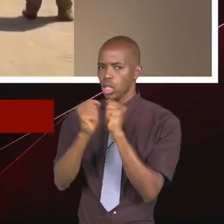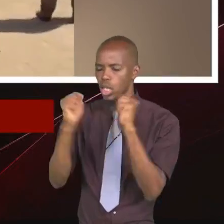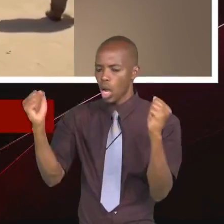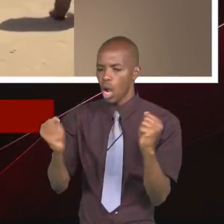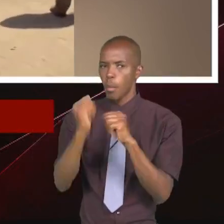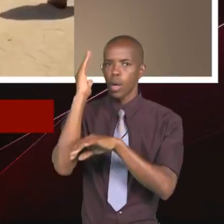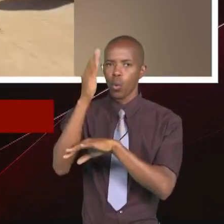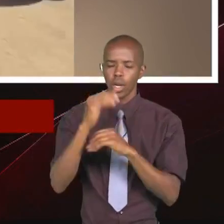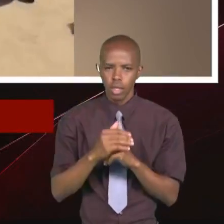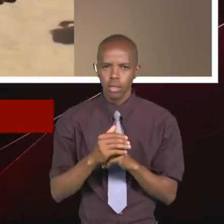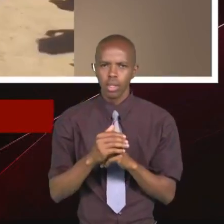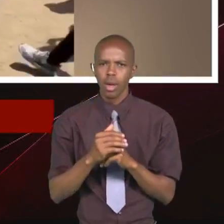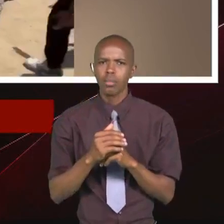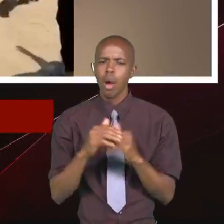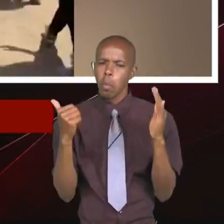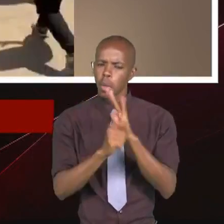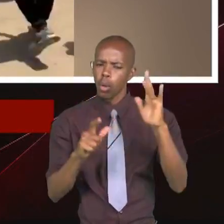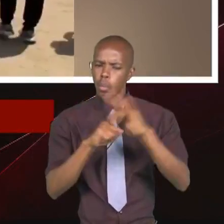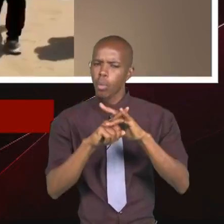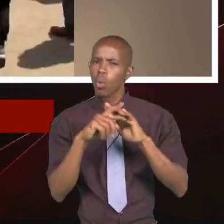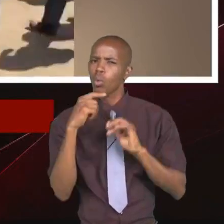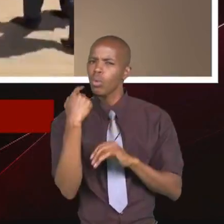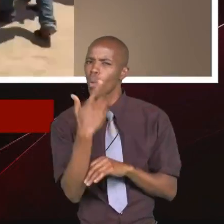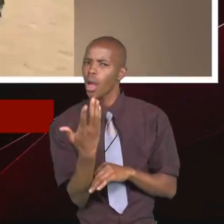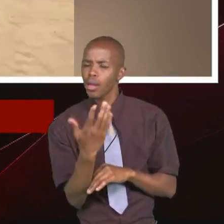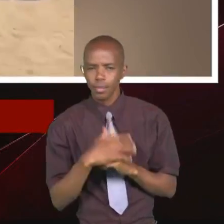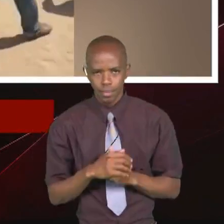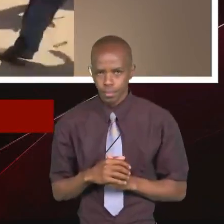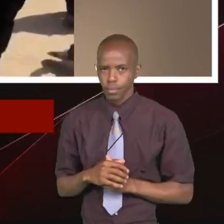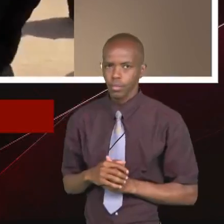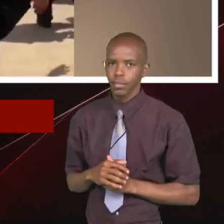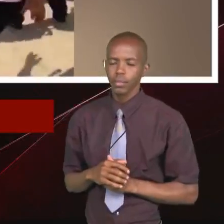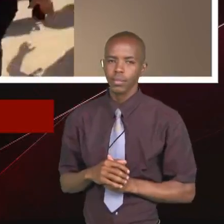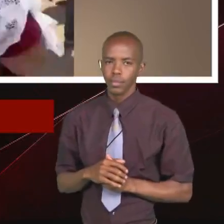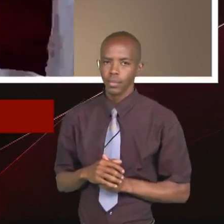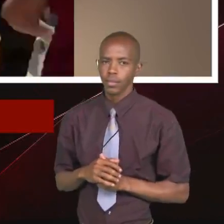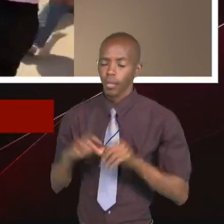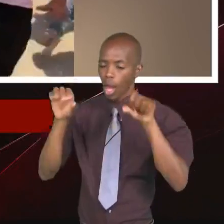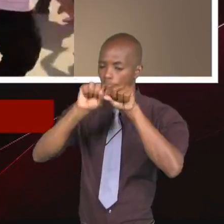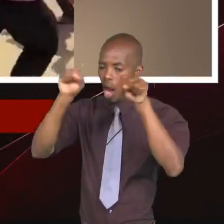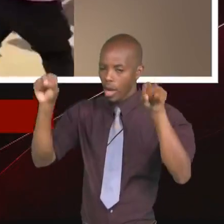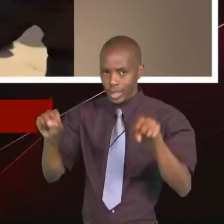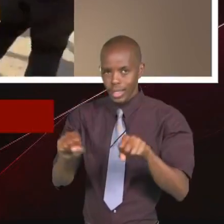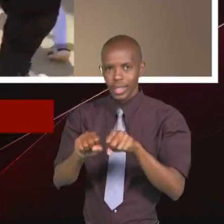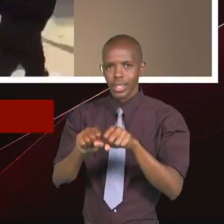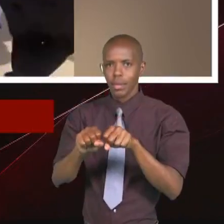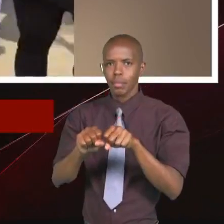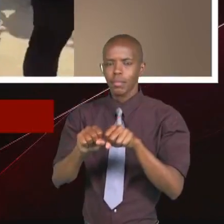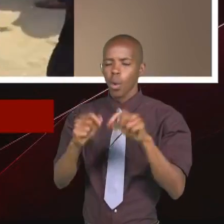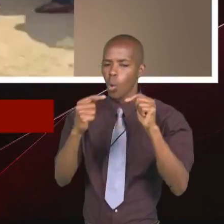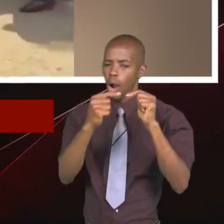know. Who caused chaos? One thing that I can tell you for sure, the systems were totally